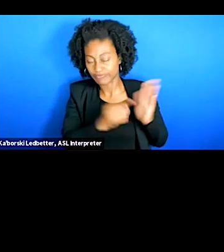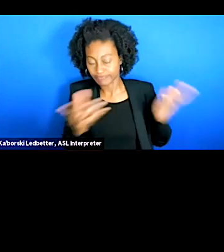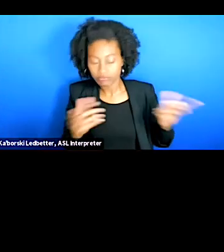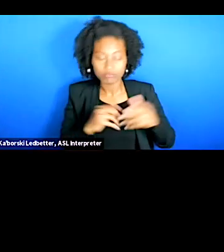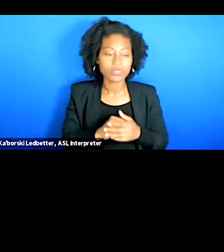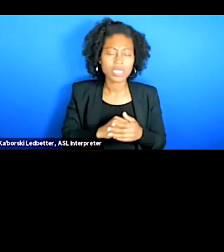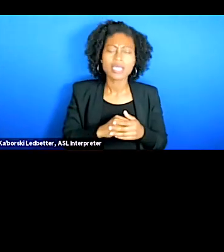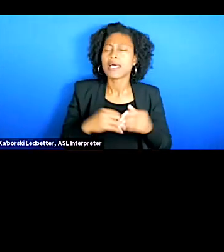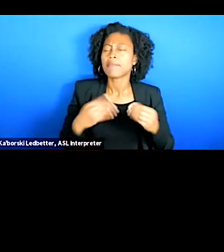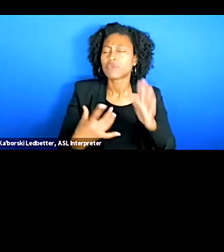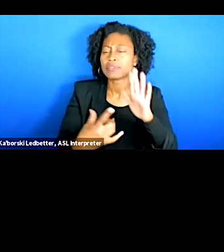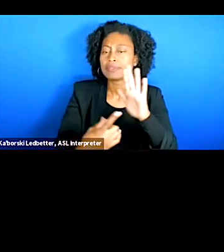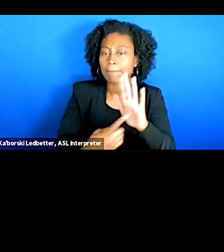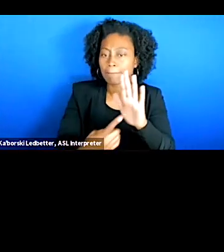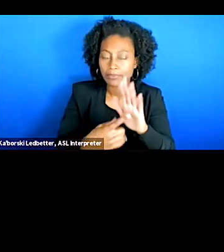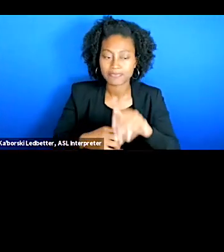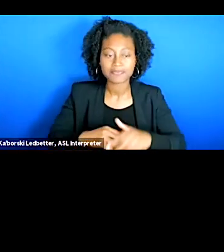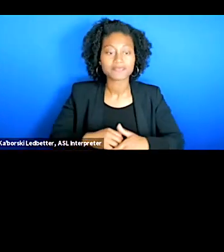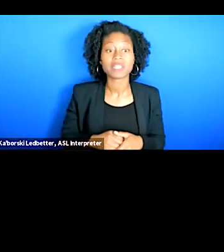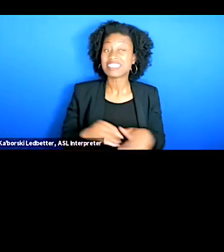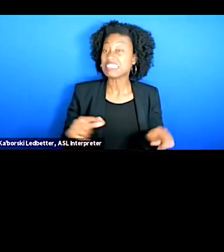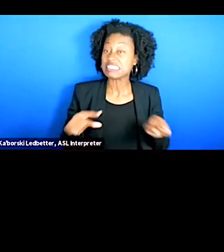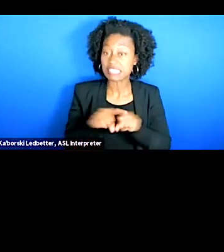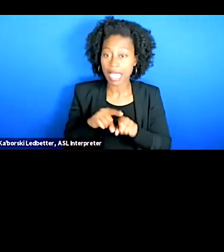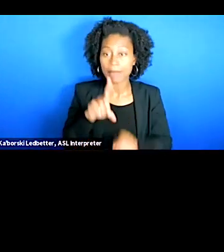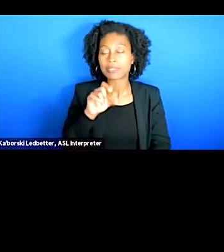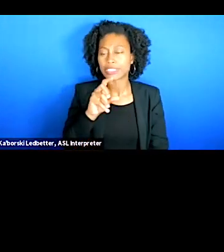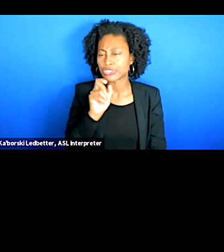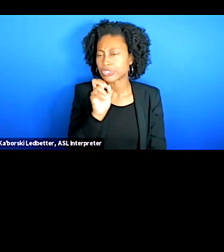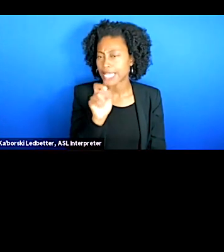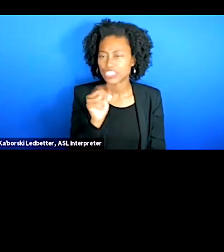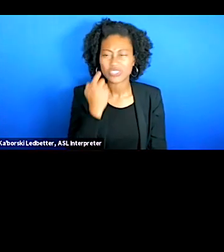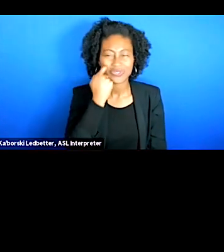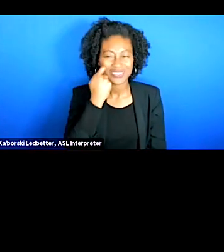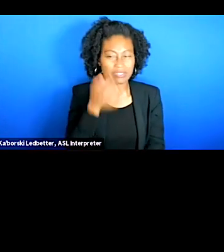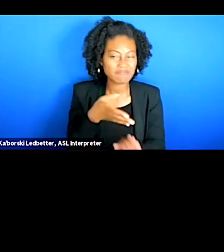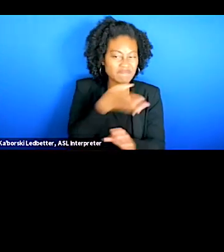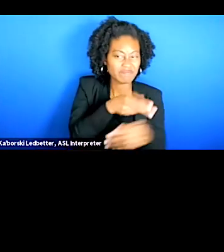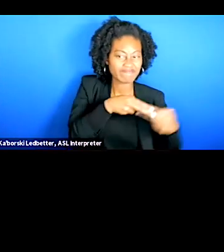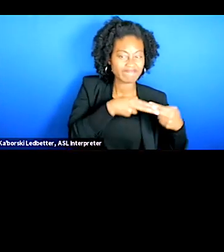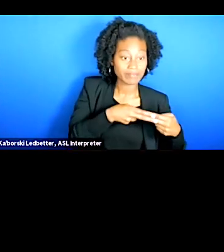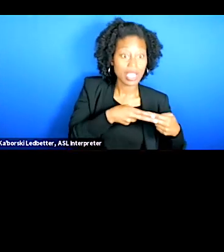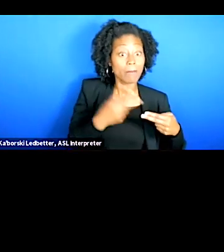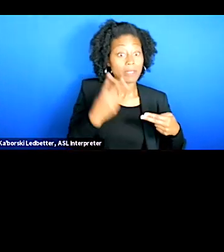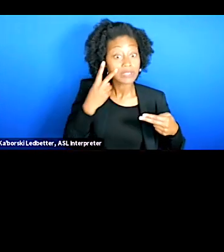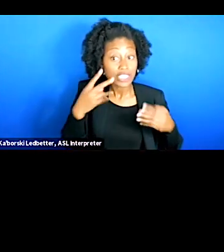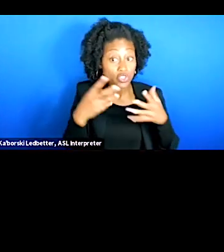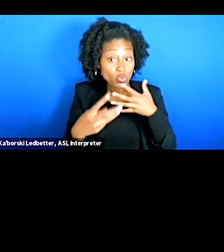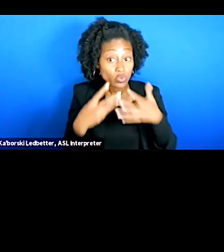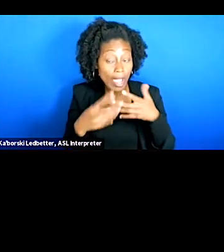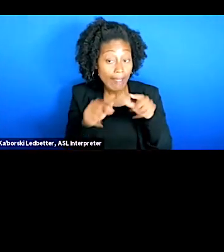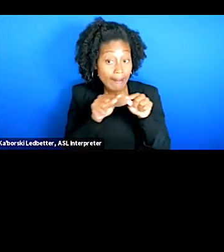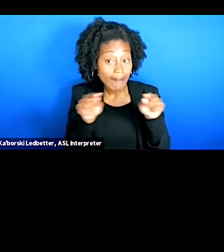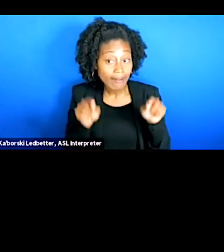set, which comes from the same dissertation work previously mentioned and is highlighted in gray. The